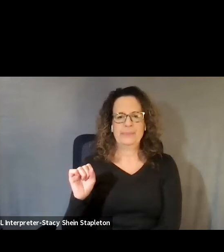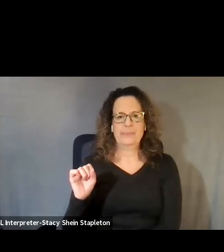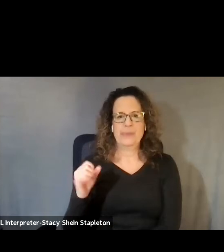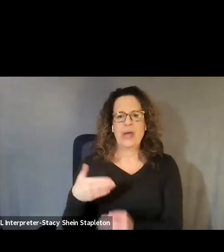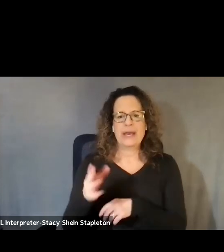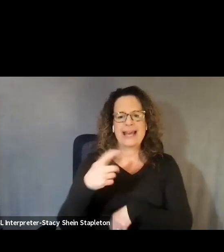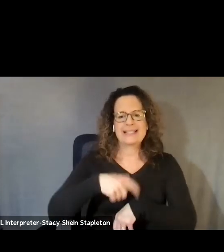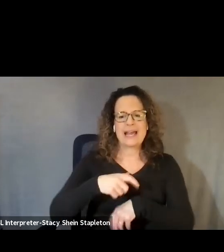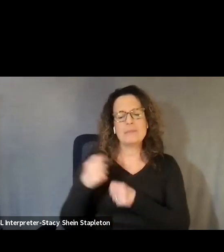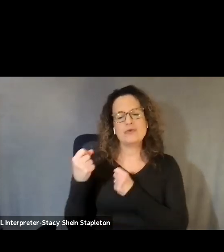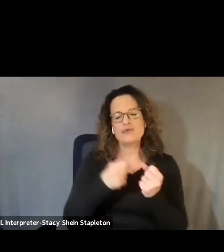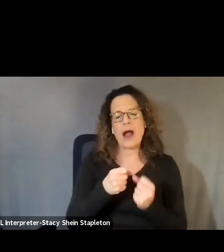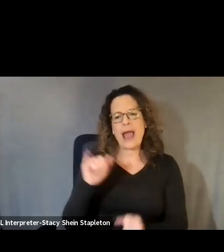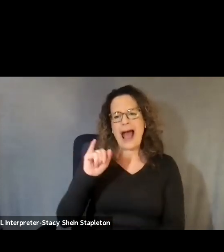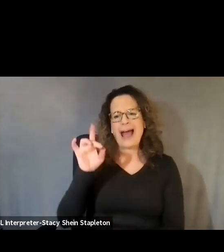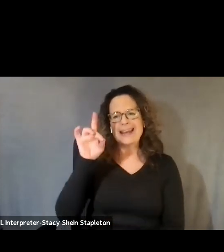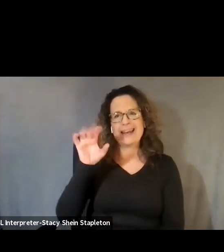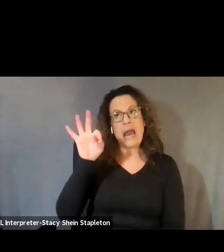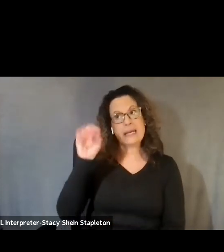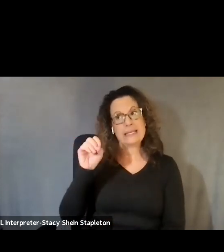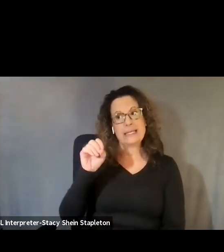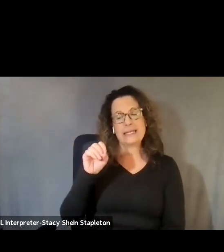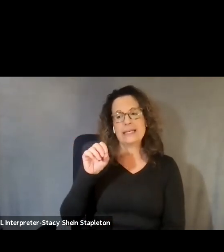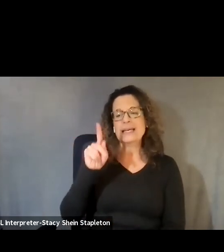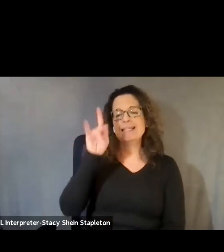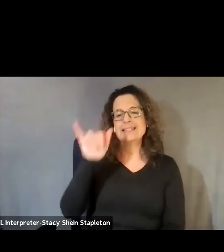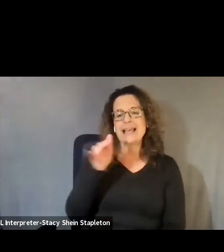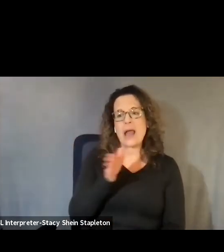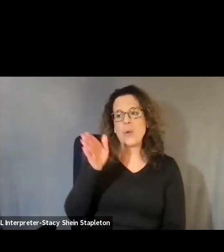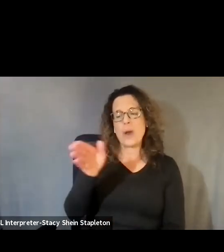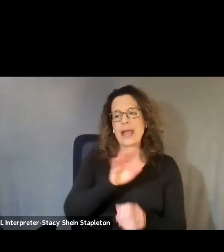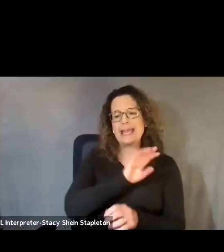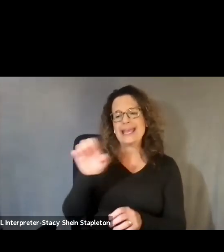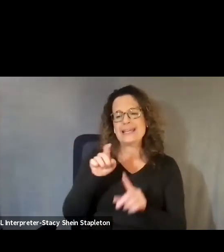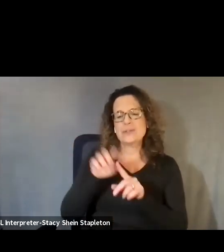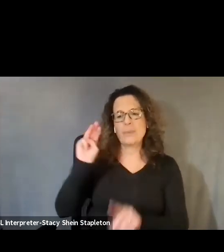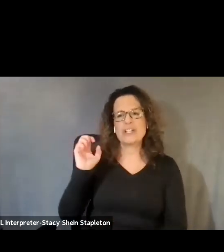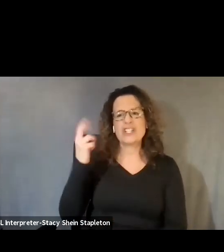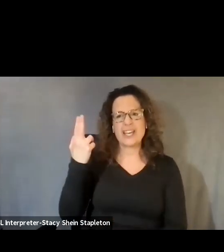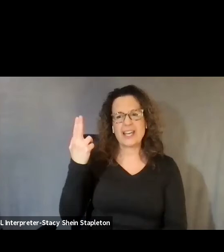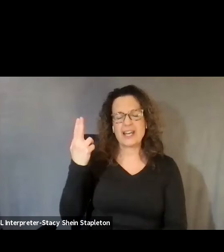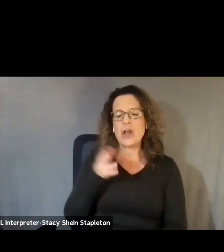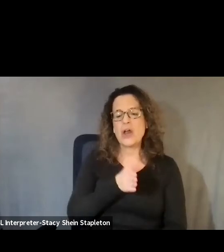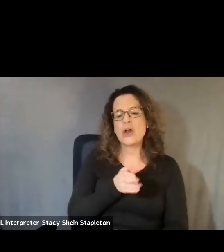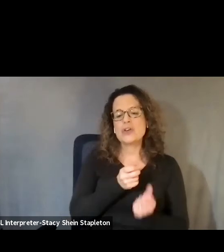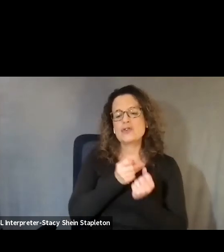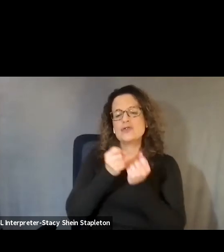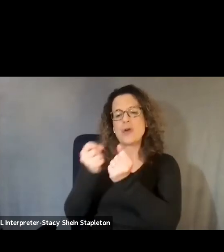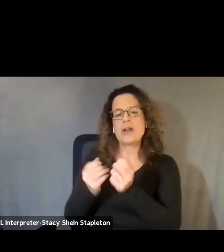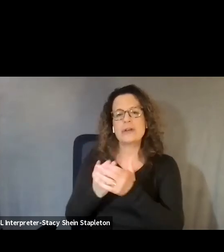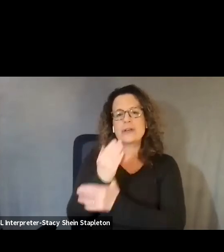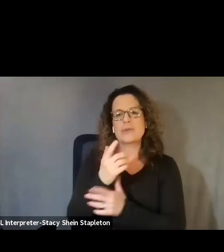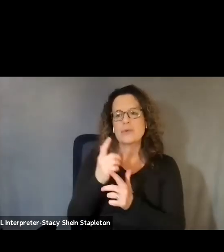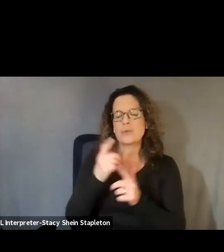on I-90, you take the Skyway going eastbound toward Michigan, you are driving through the